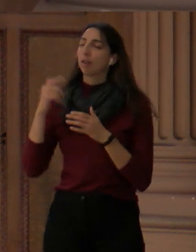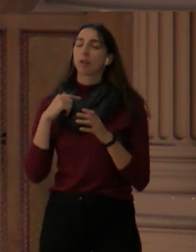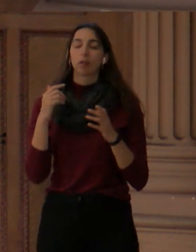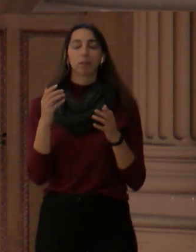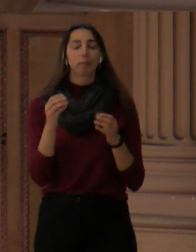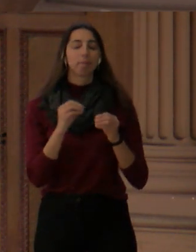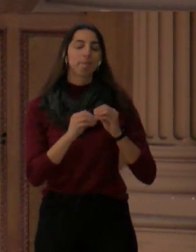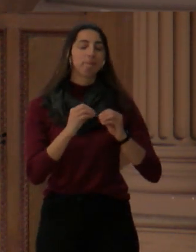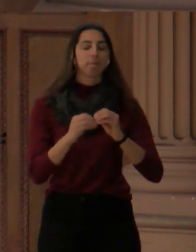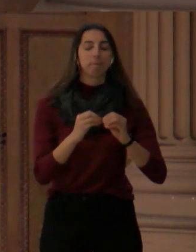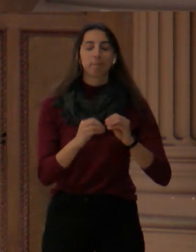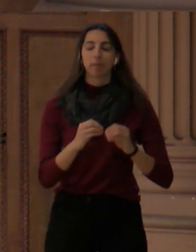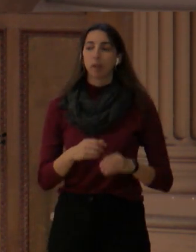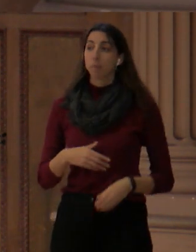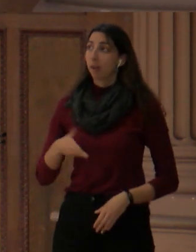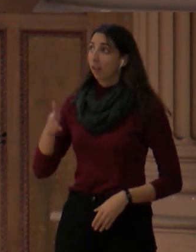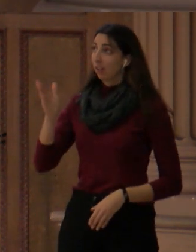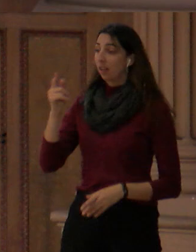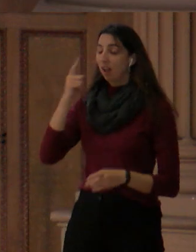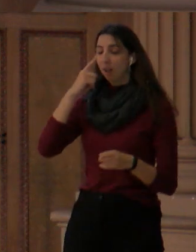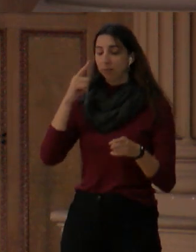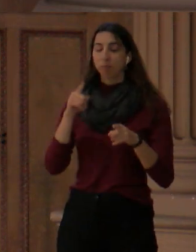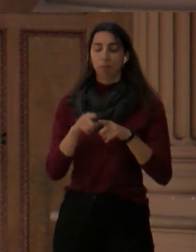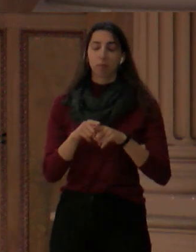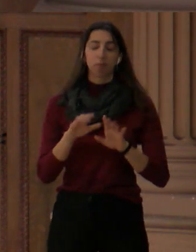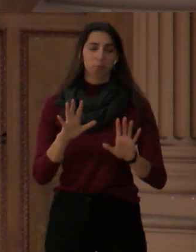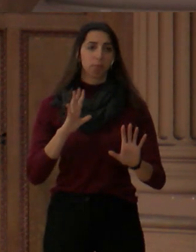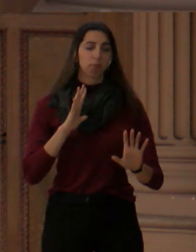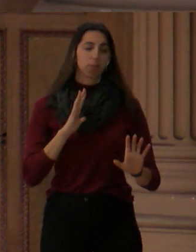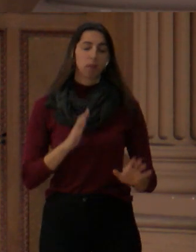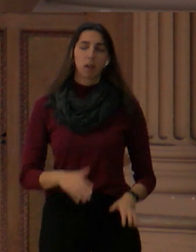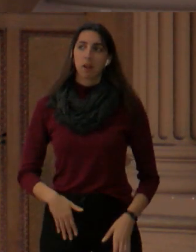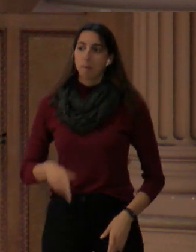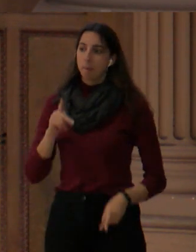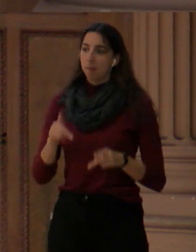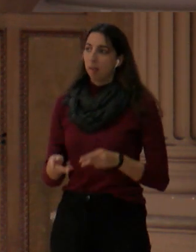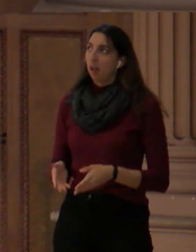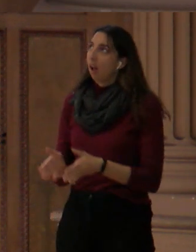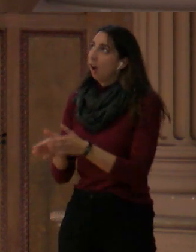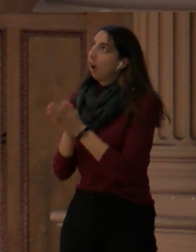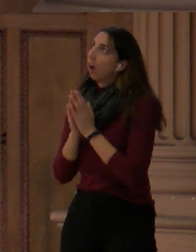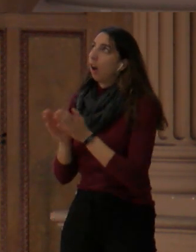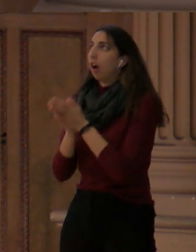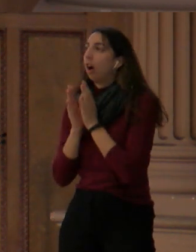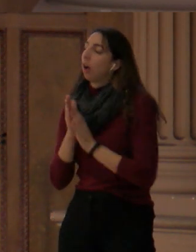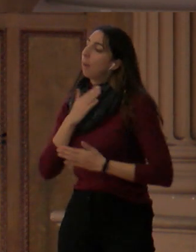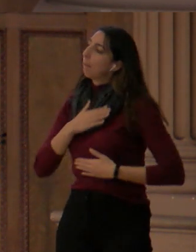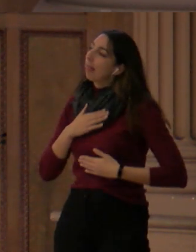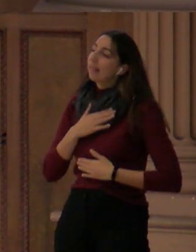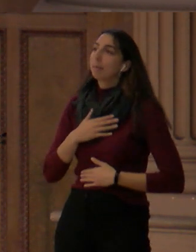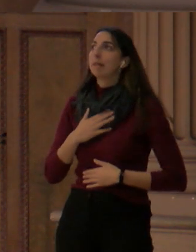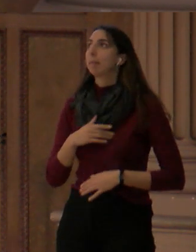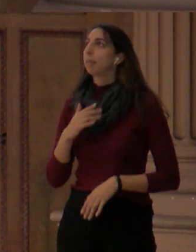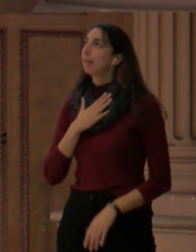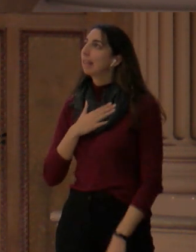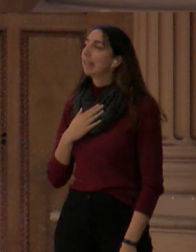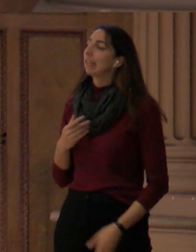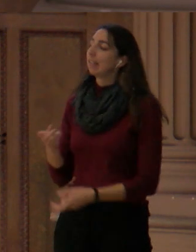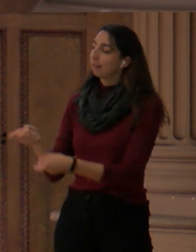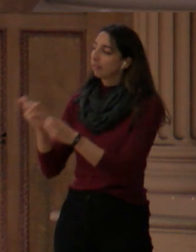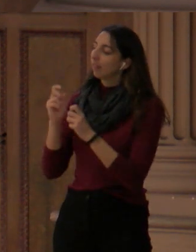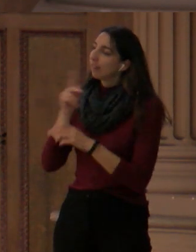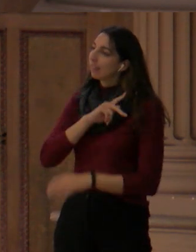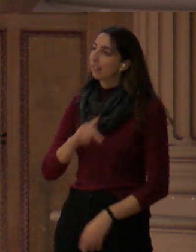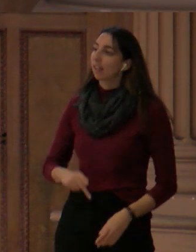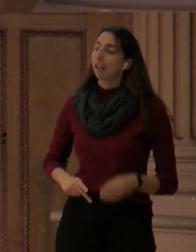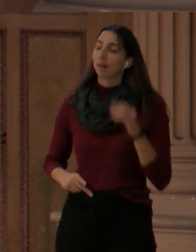them. And this is gracious. He didn't have to do this. He told them not to ask for a king. They asked for one anyway. They got their king. But he gave them this promise. If you will fear